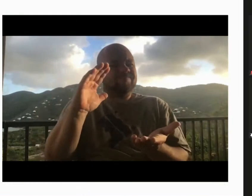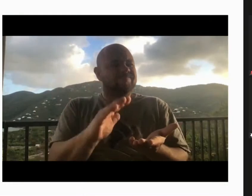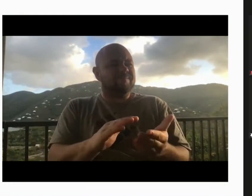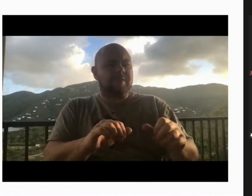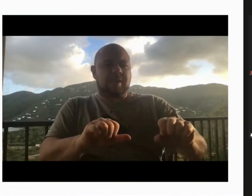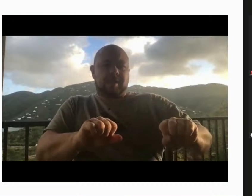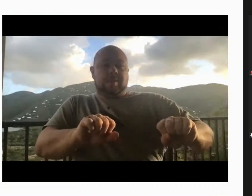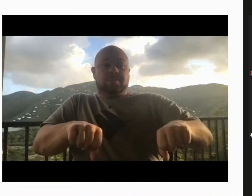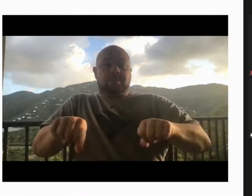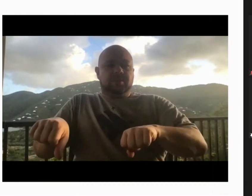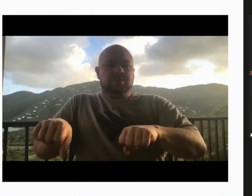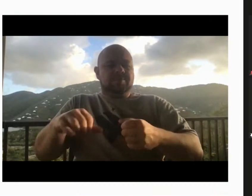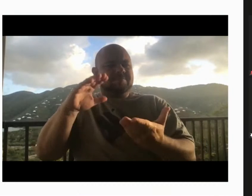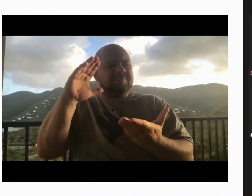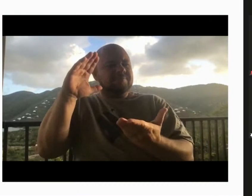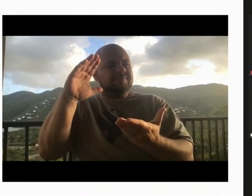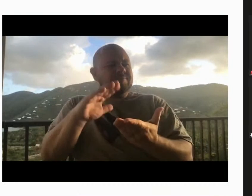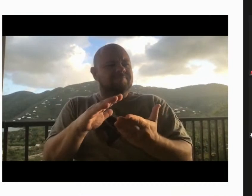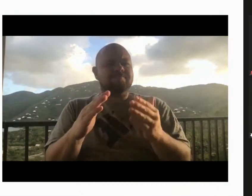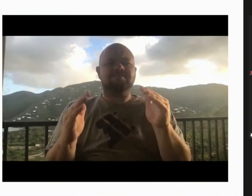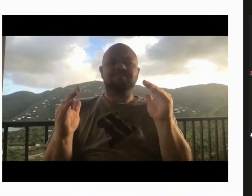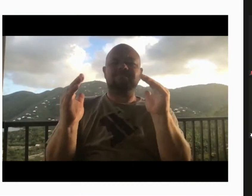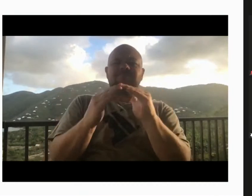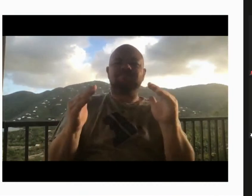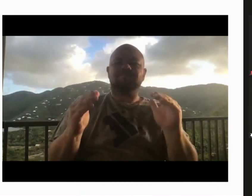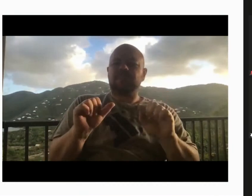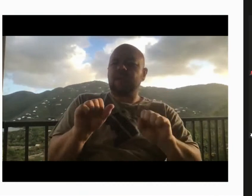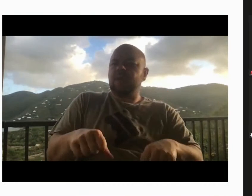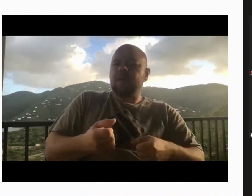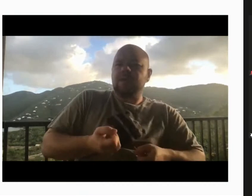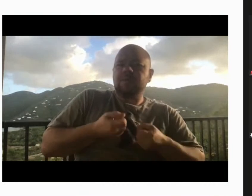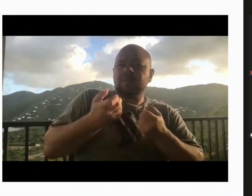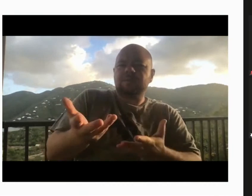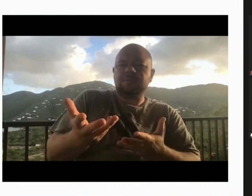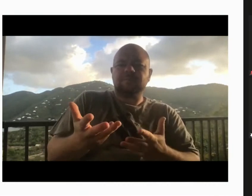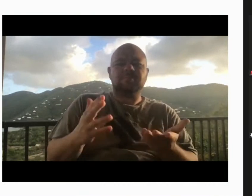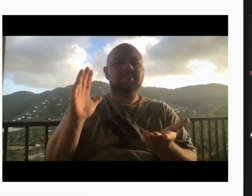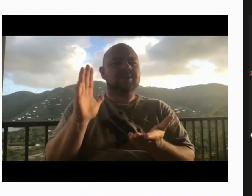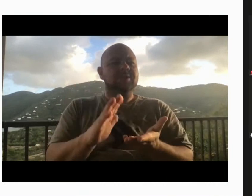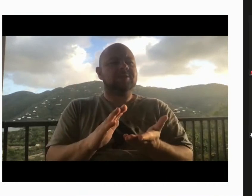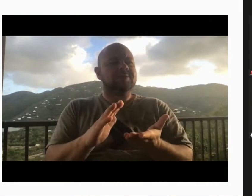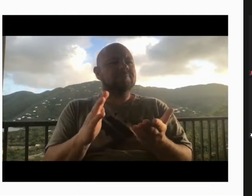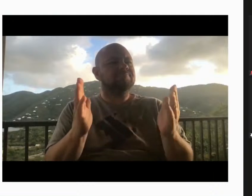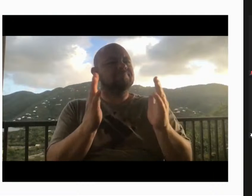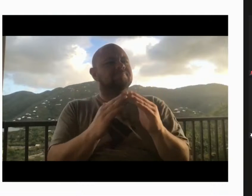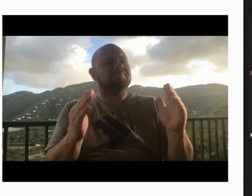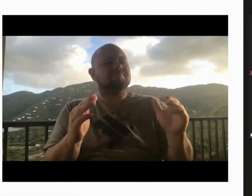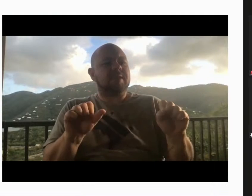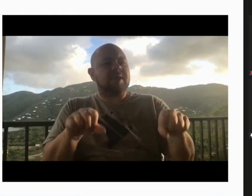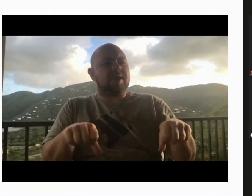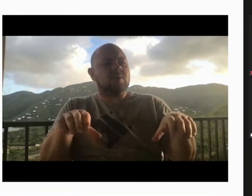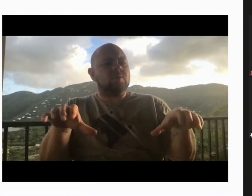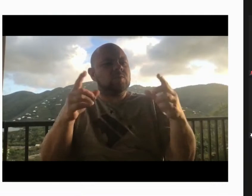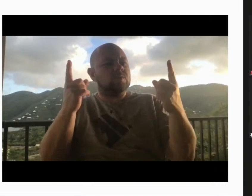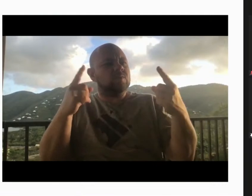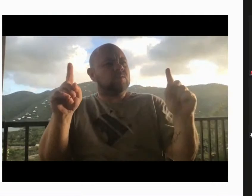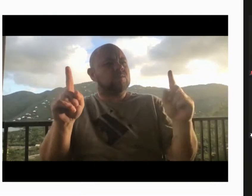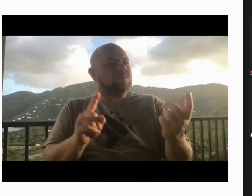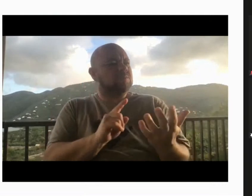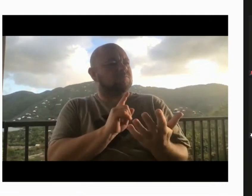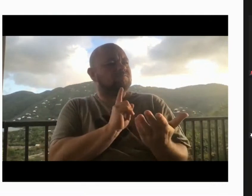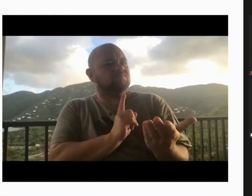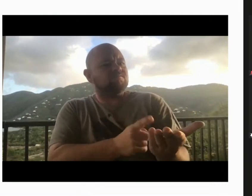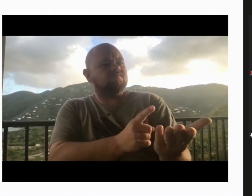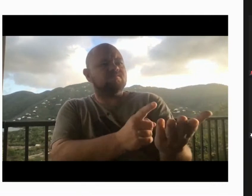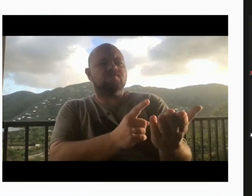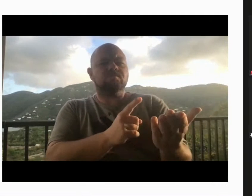as less intelligent, as less capable, as less than equal of being able to express themselves, being able to contribute,